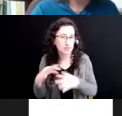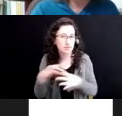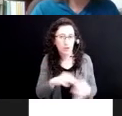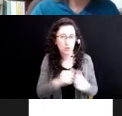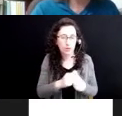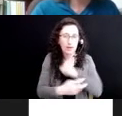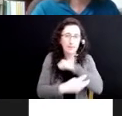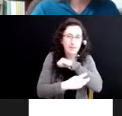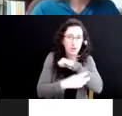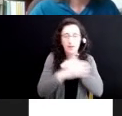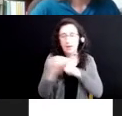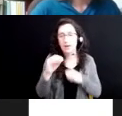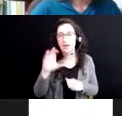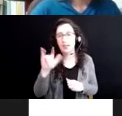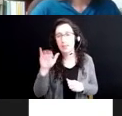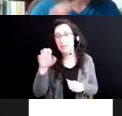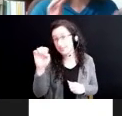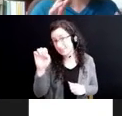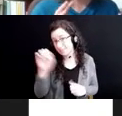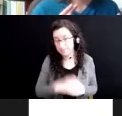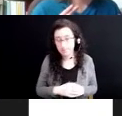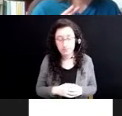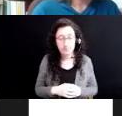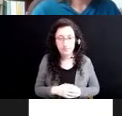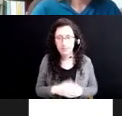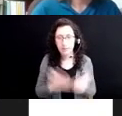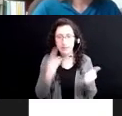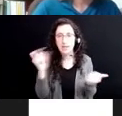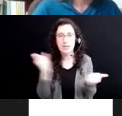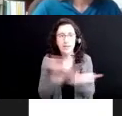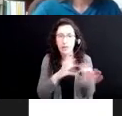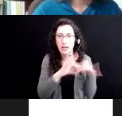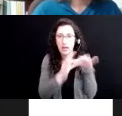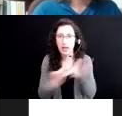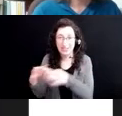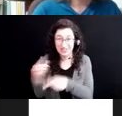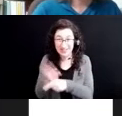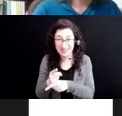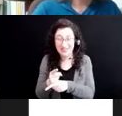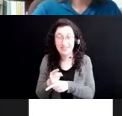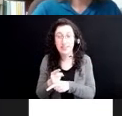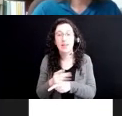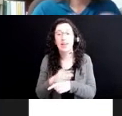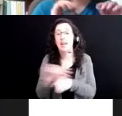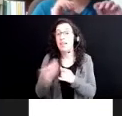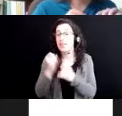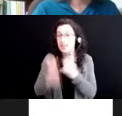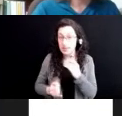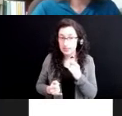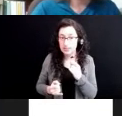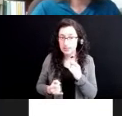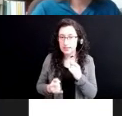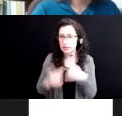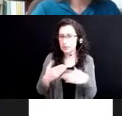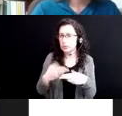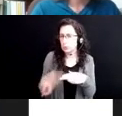beavers and climate. It's because it's all connected, right? And then finally, I'll talk just very